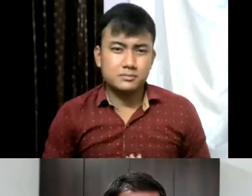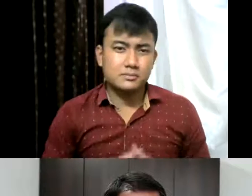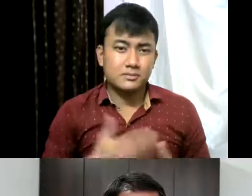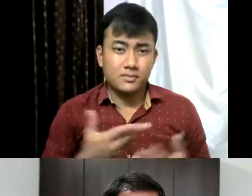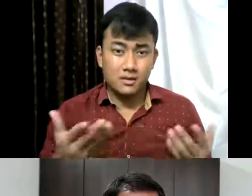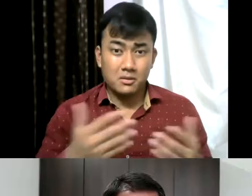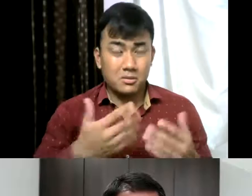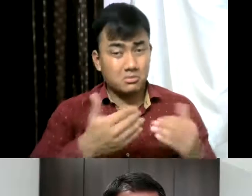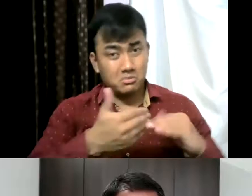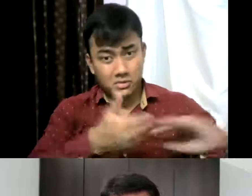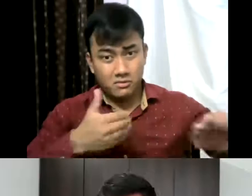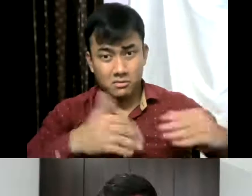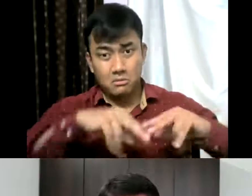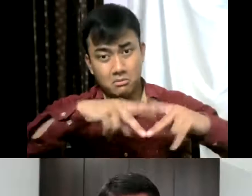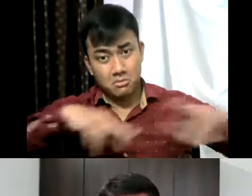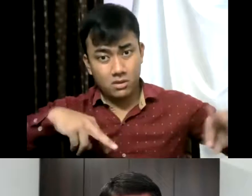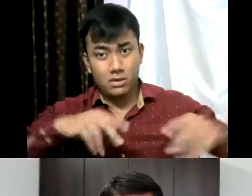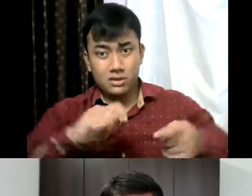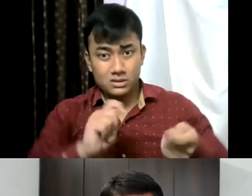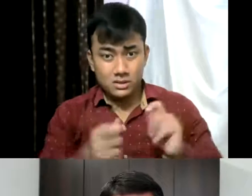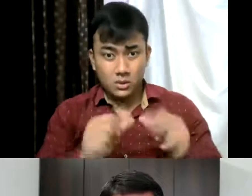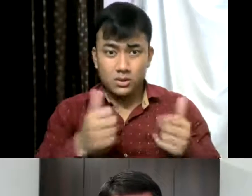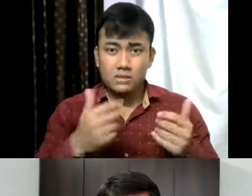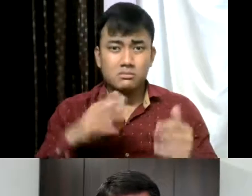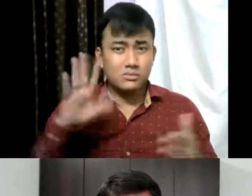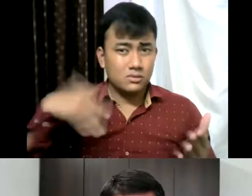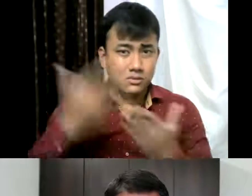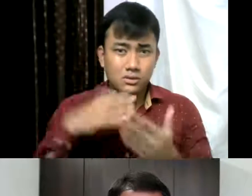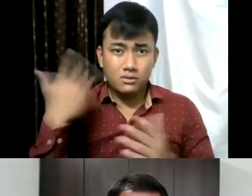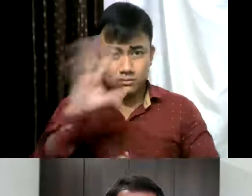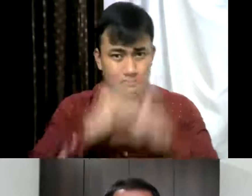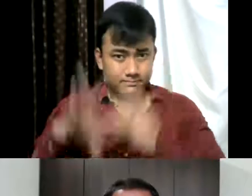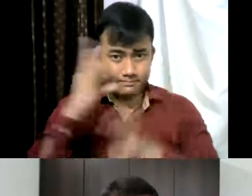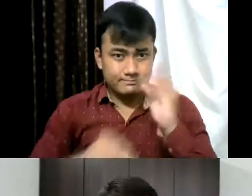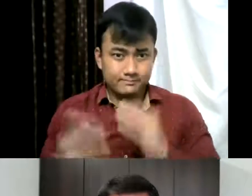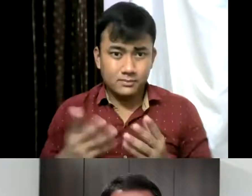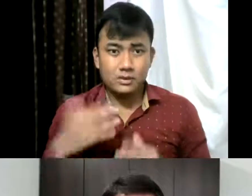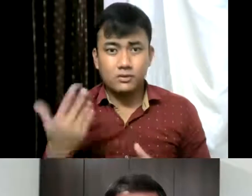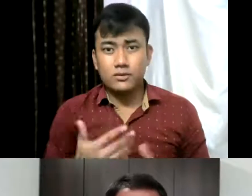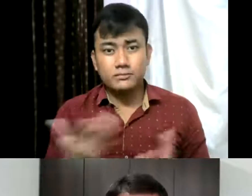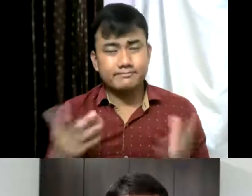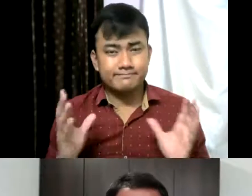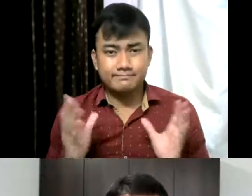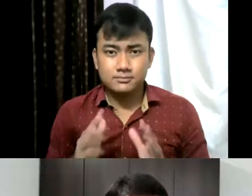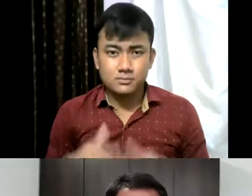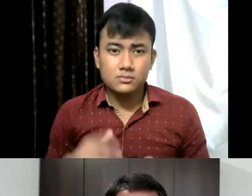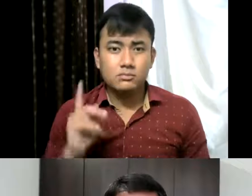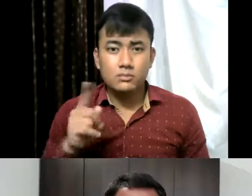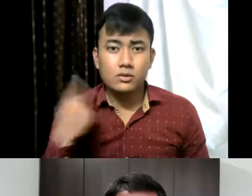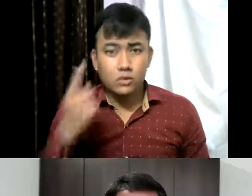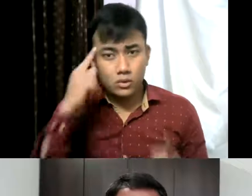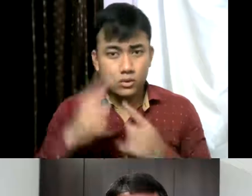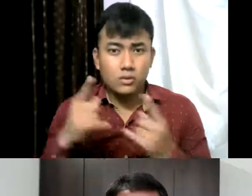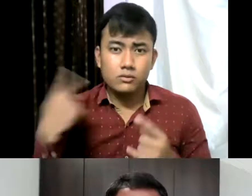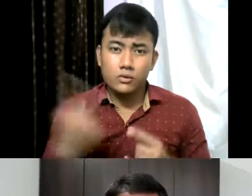can undo this violence. The only thing that we are learning so far is to live with it, cope through it, and survive like we are